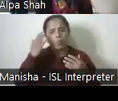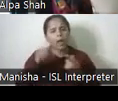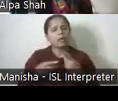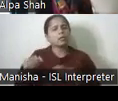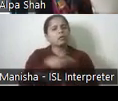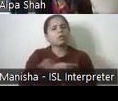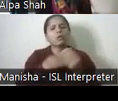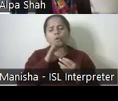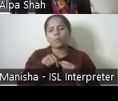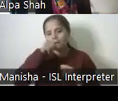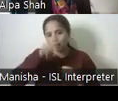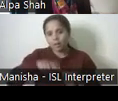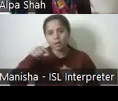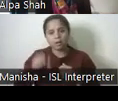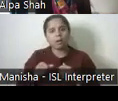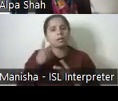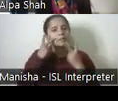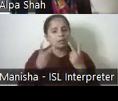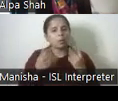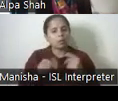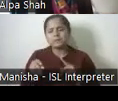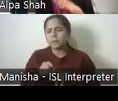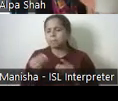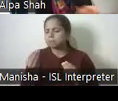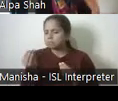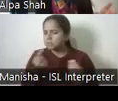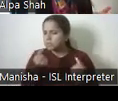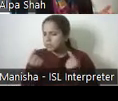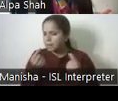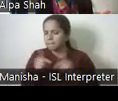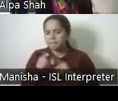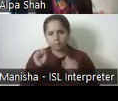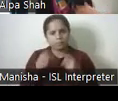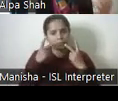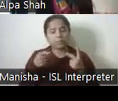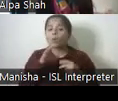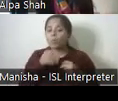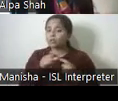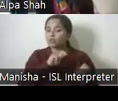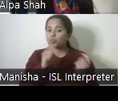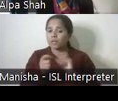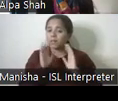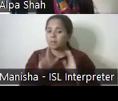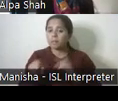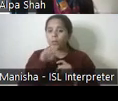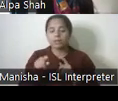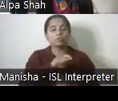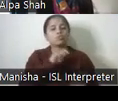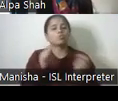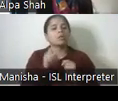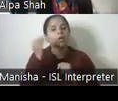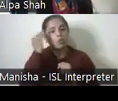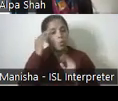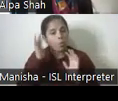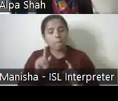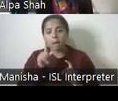contemporary India can be viewed in similar terms. Of course, all of these things are changing, and I'll turn to those changes at the